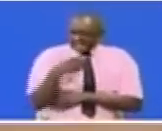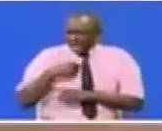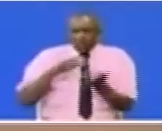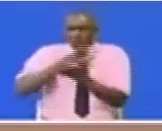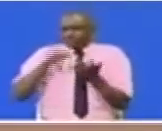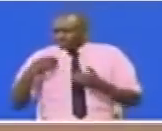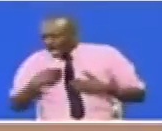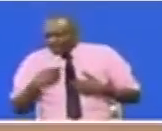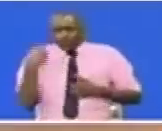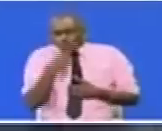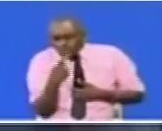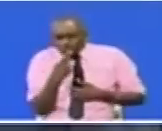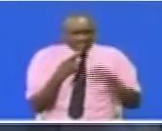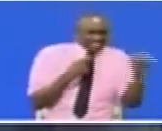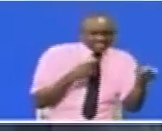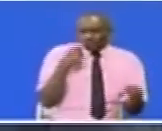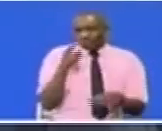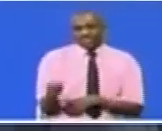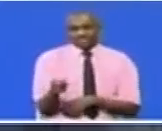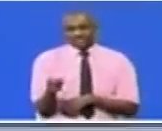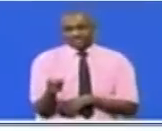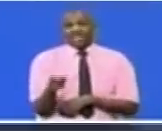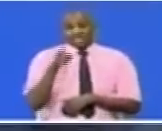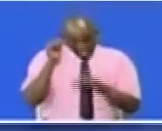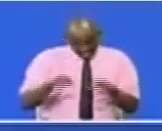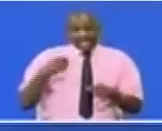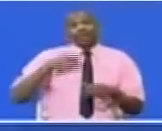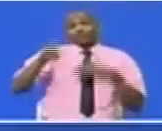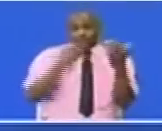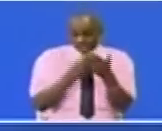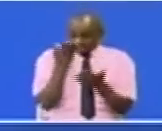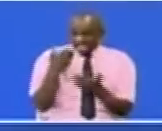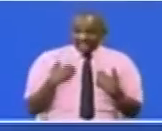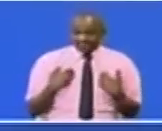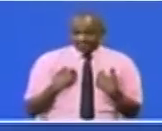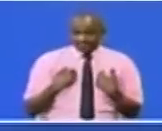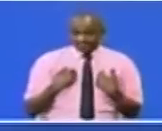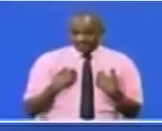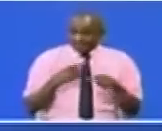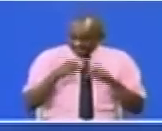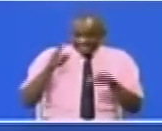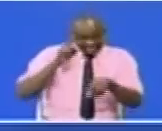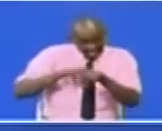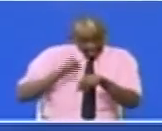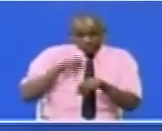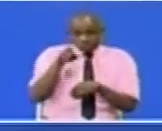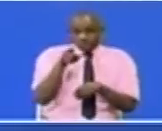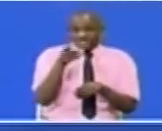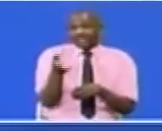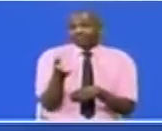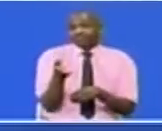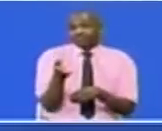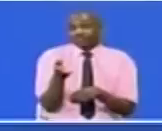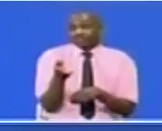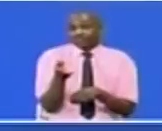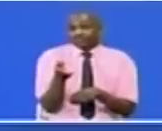has the mandate to come up with the bill. The ministry may have a proposal, which I think is what you are holding, but until it comes to parliament, and it hasn't, and